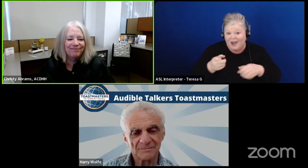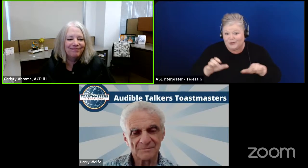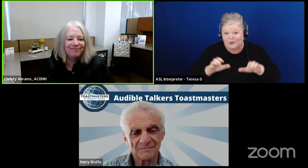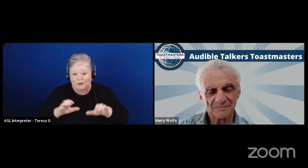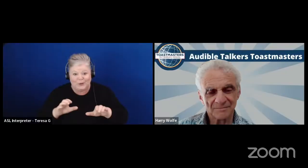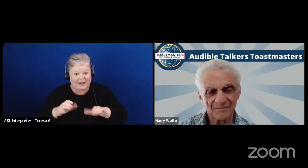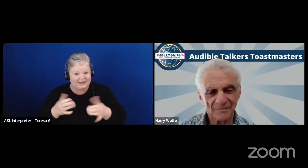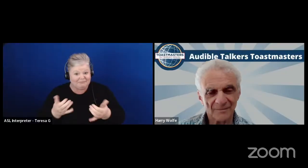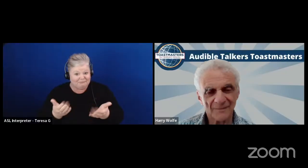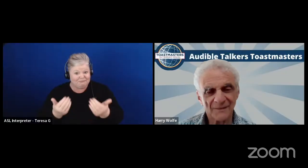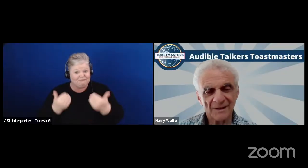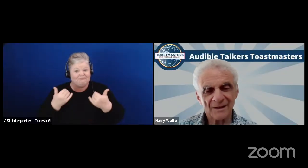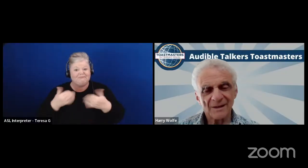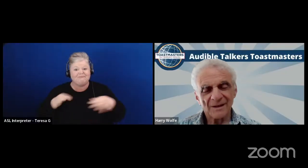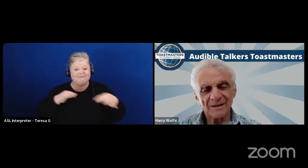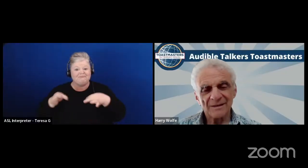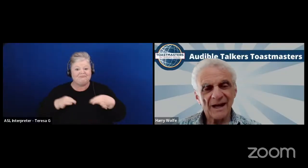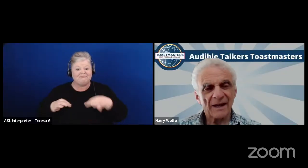today.